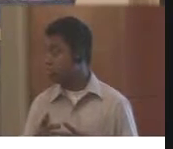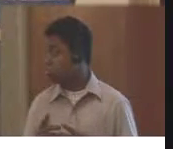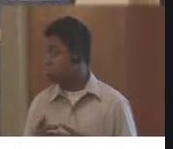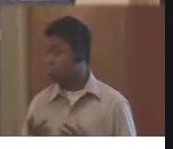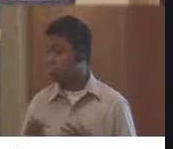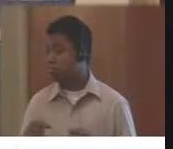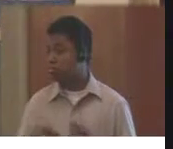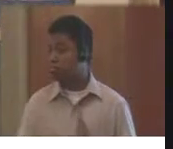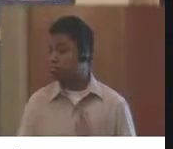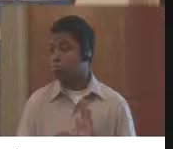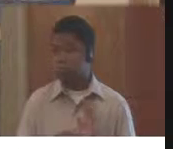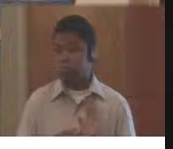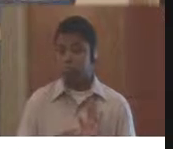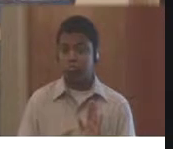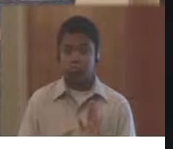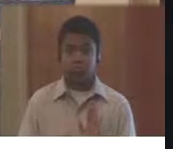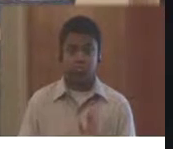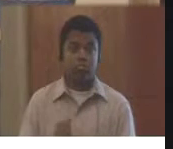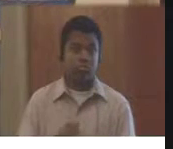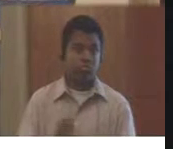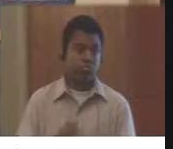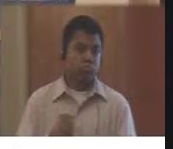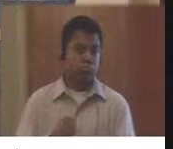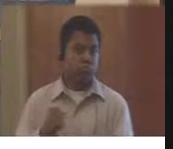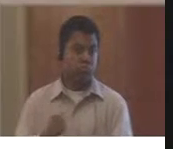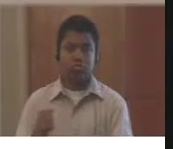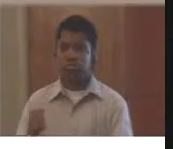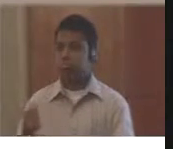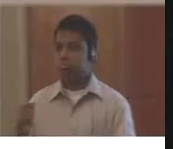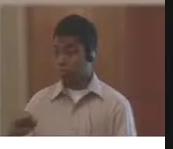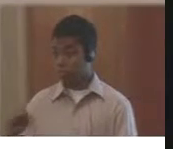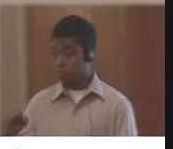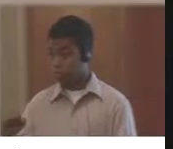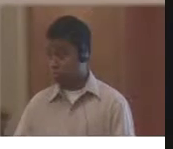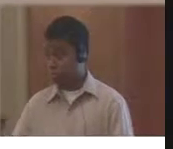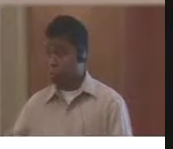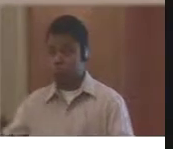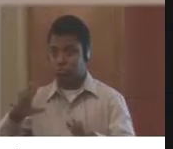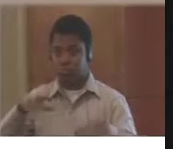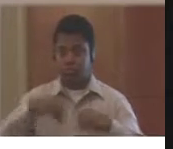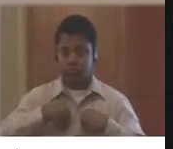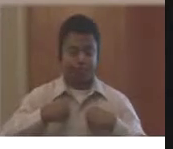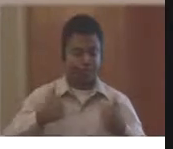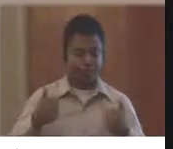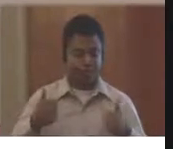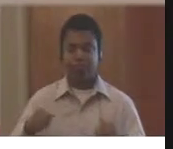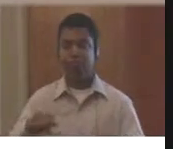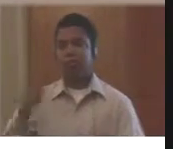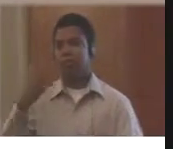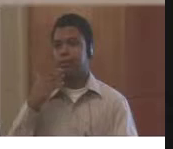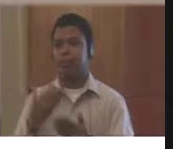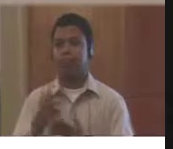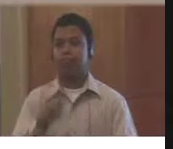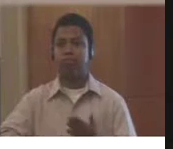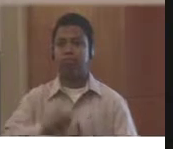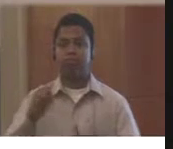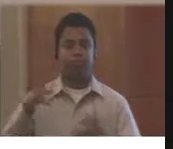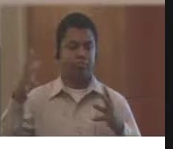do you think this reflects adequately your work? Yes, very well. So we will adopt it then. Thank